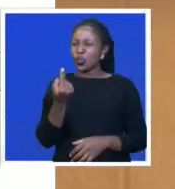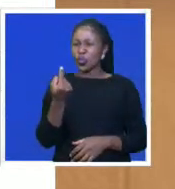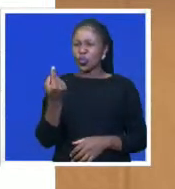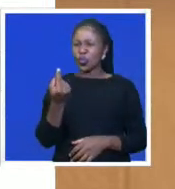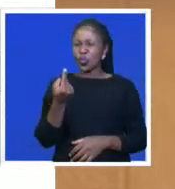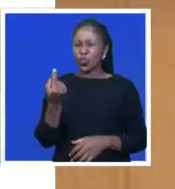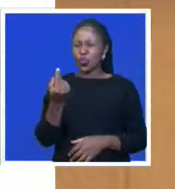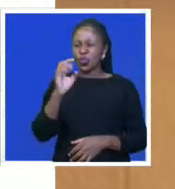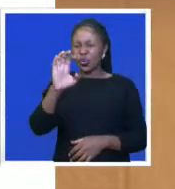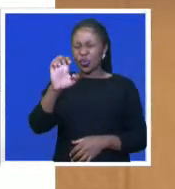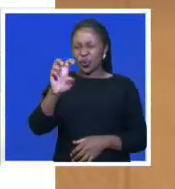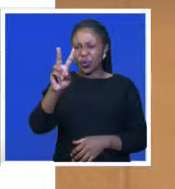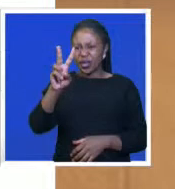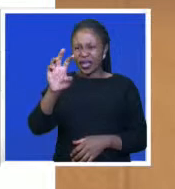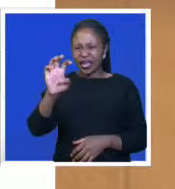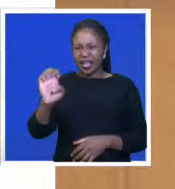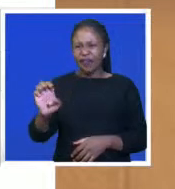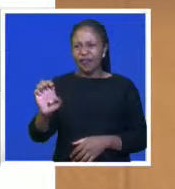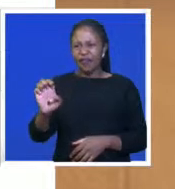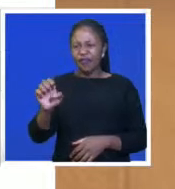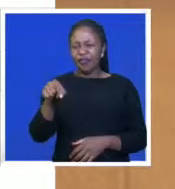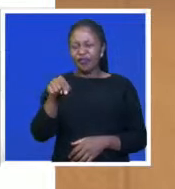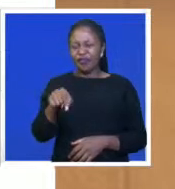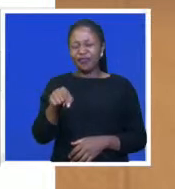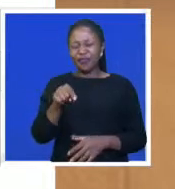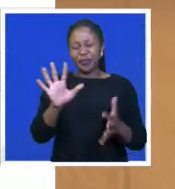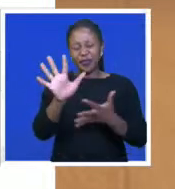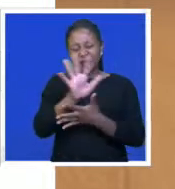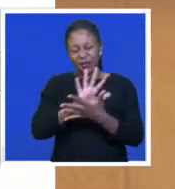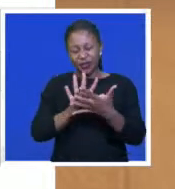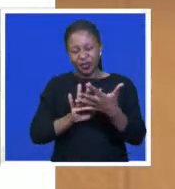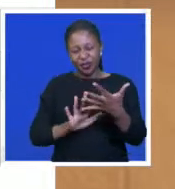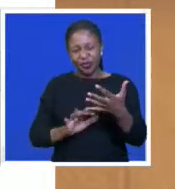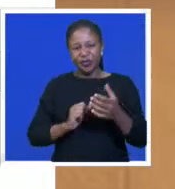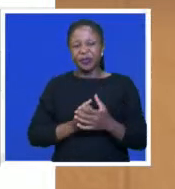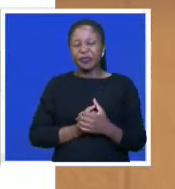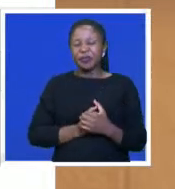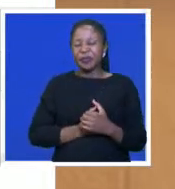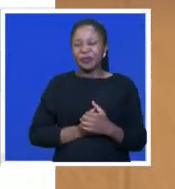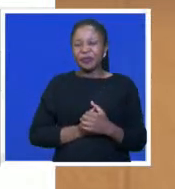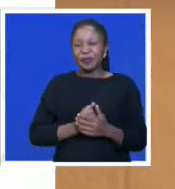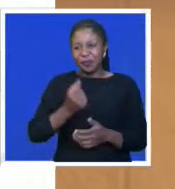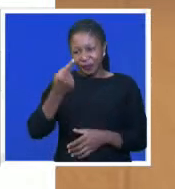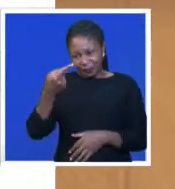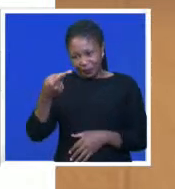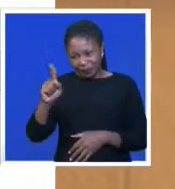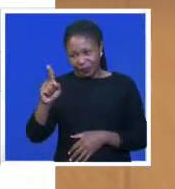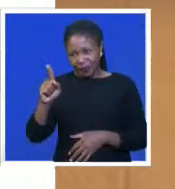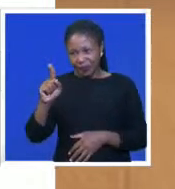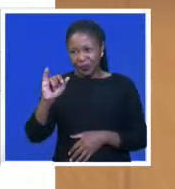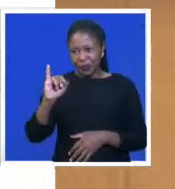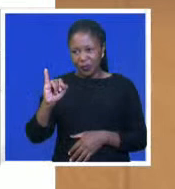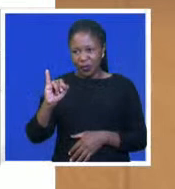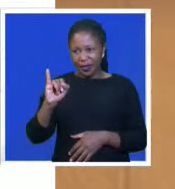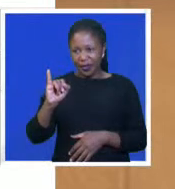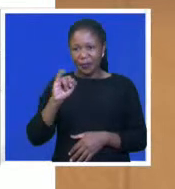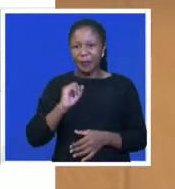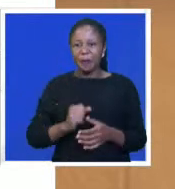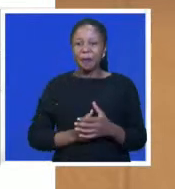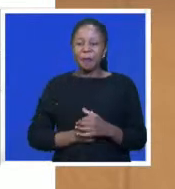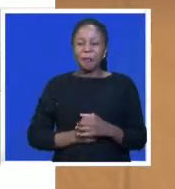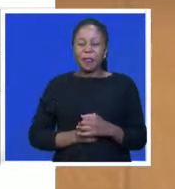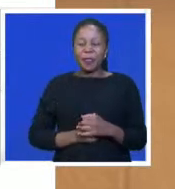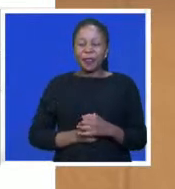the story? That question is also worth 1 mark. The third question I'm going